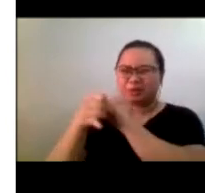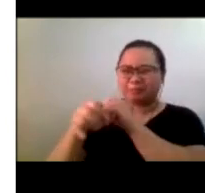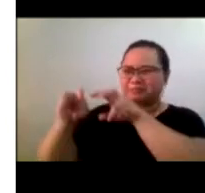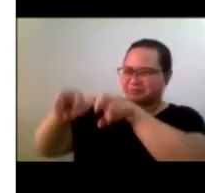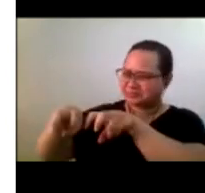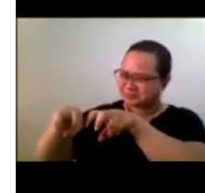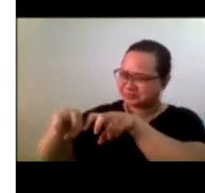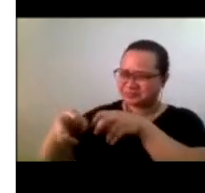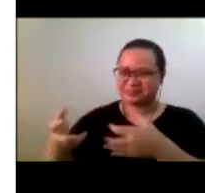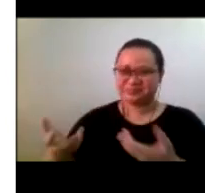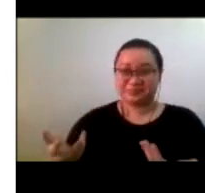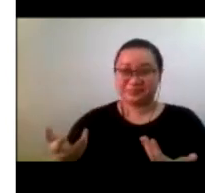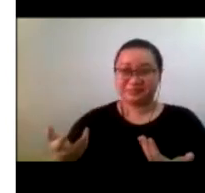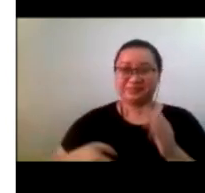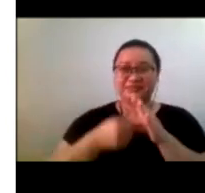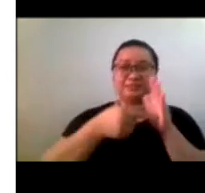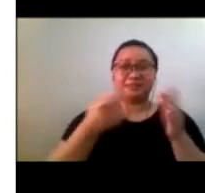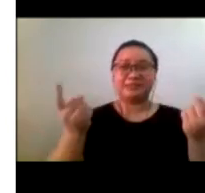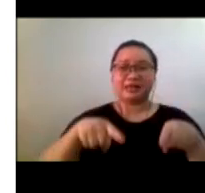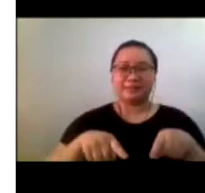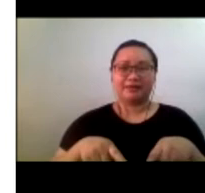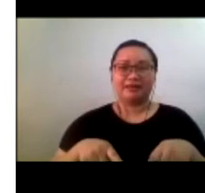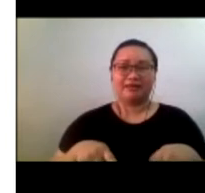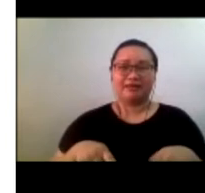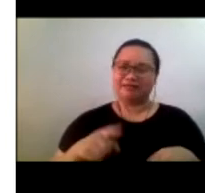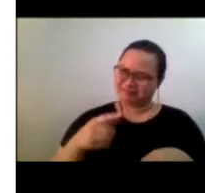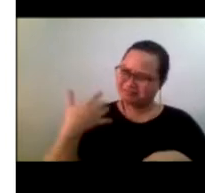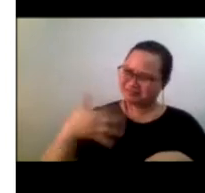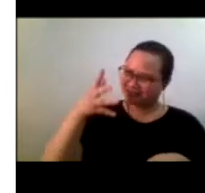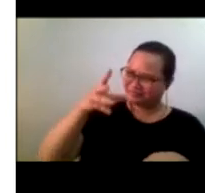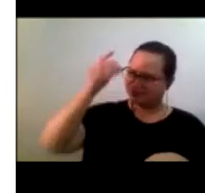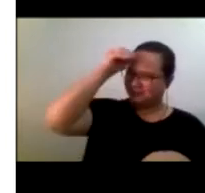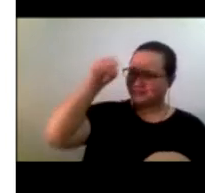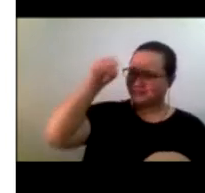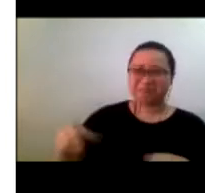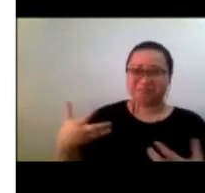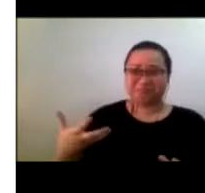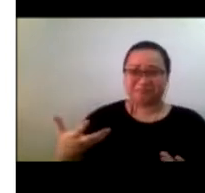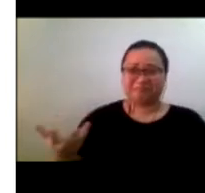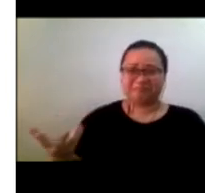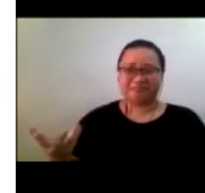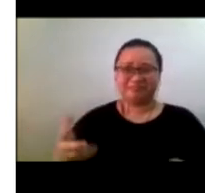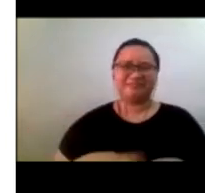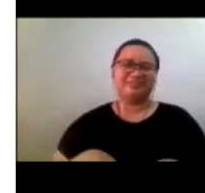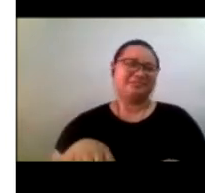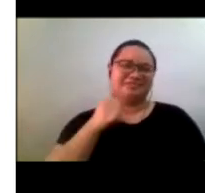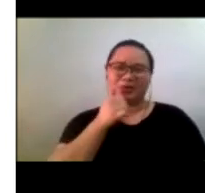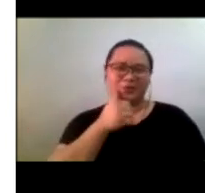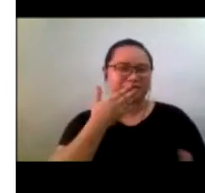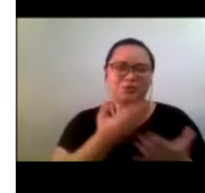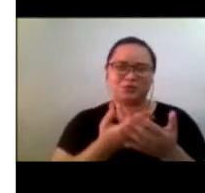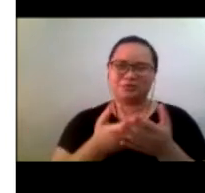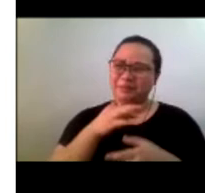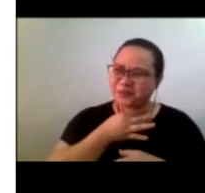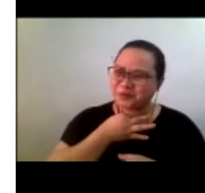many things that you could learn from them, from your seatmates. So it's good, always good to be curious and to be open to